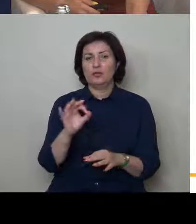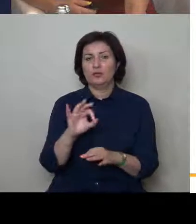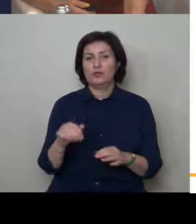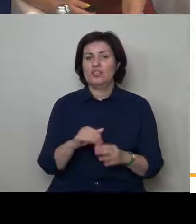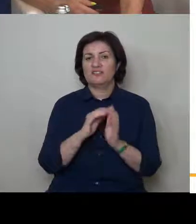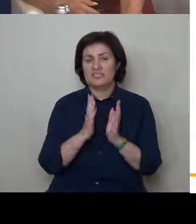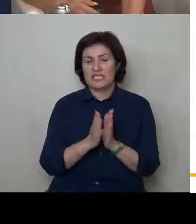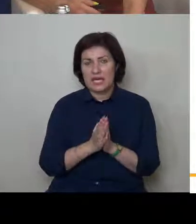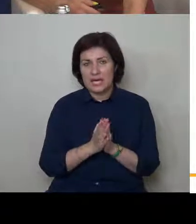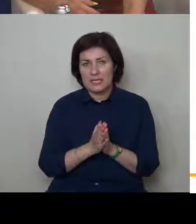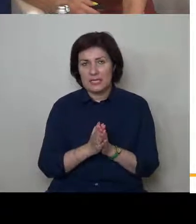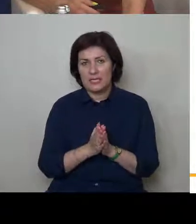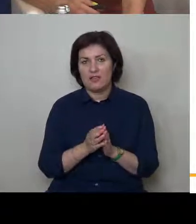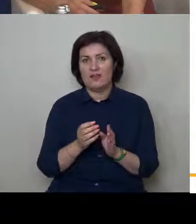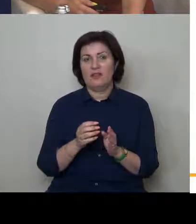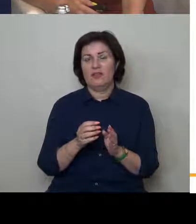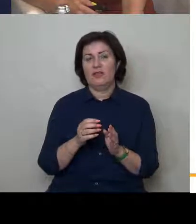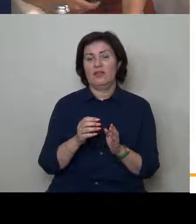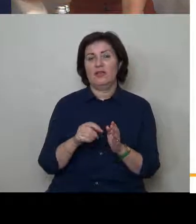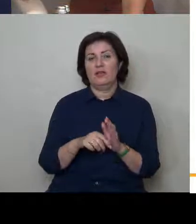previous provision.